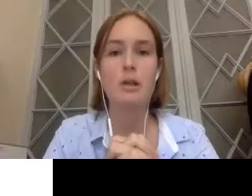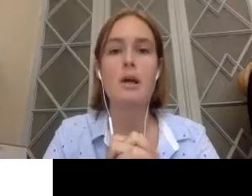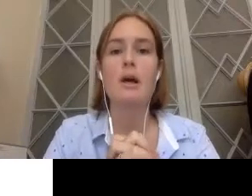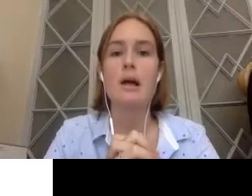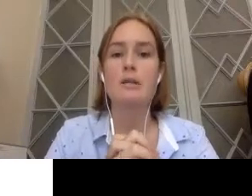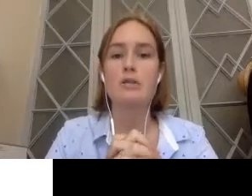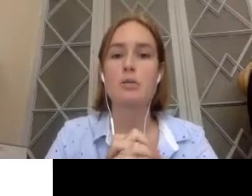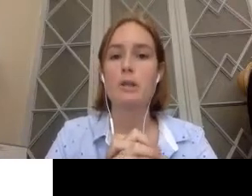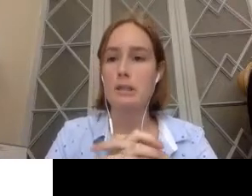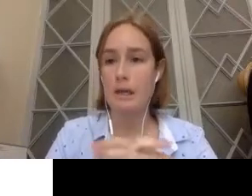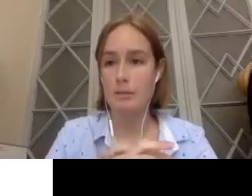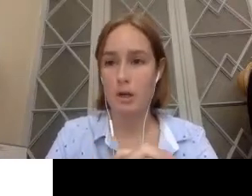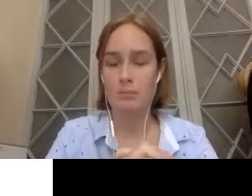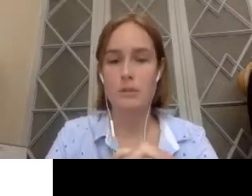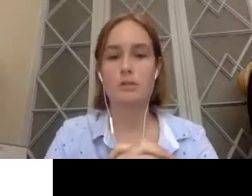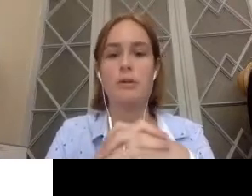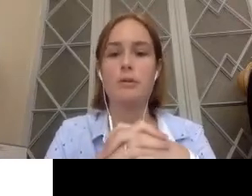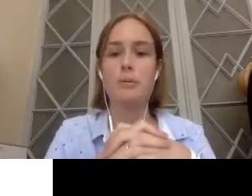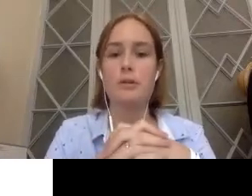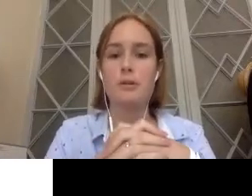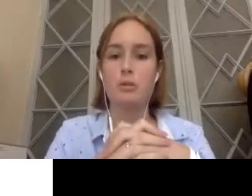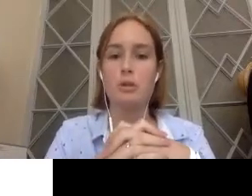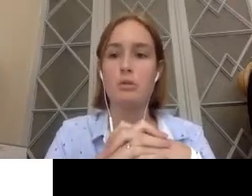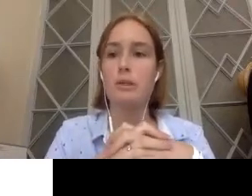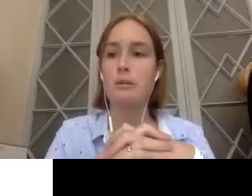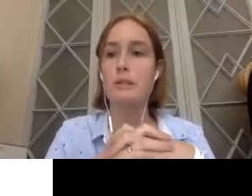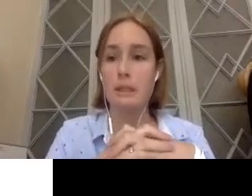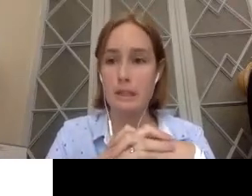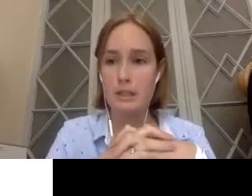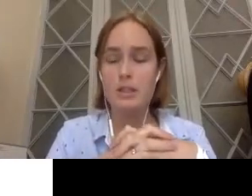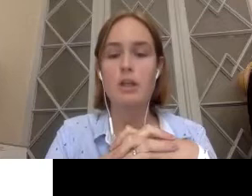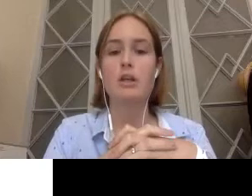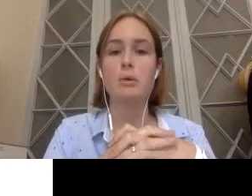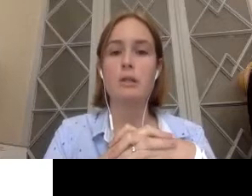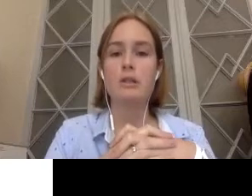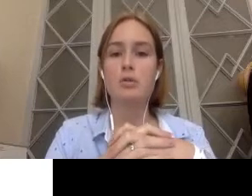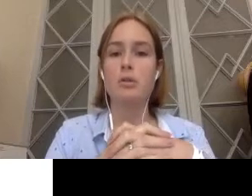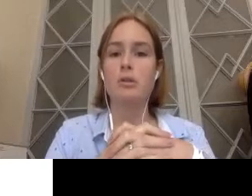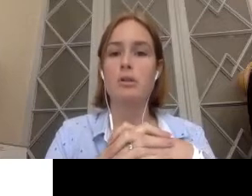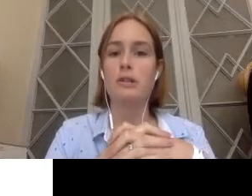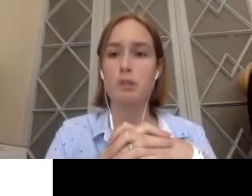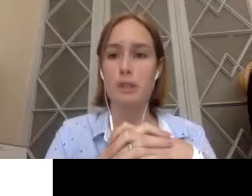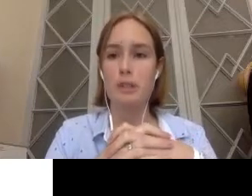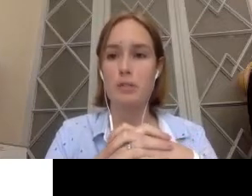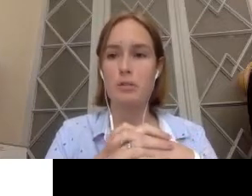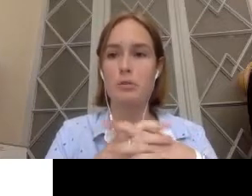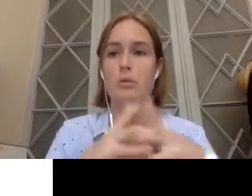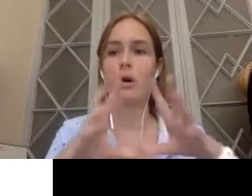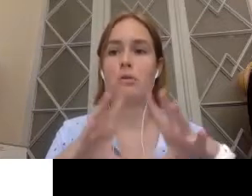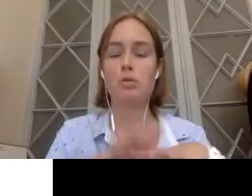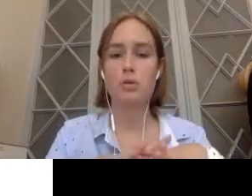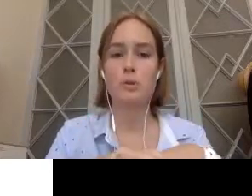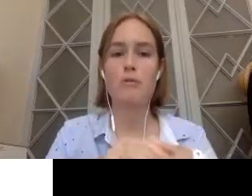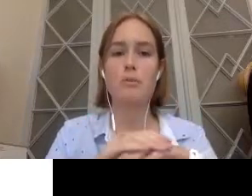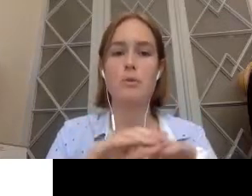session. And so when this time comes, for the person that want to hear it in English, you will need to go under interpretation. So